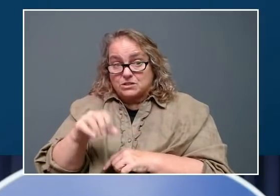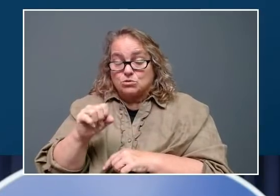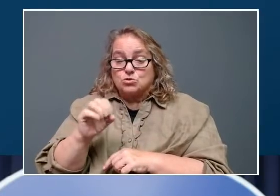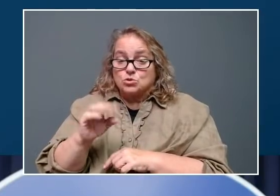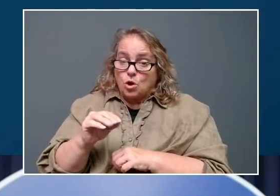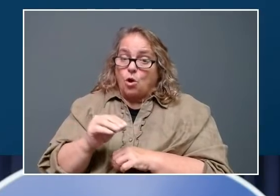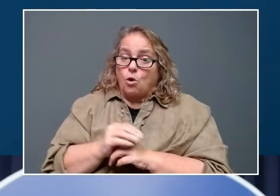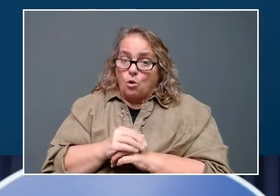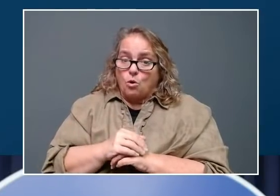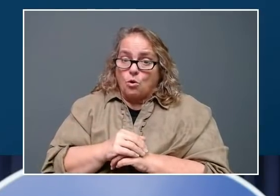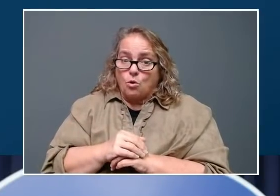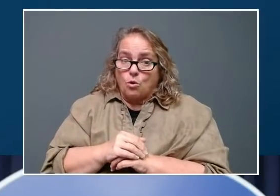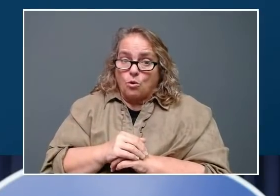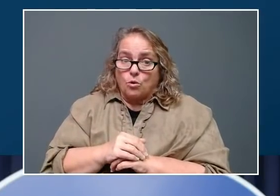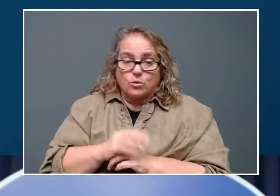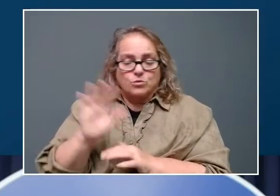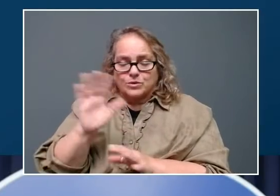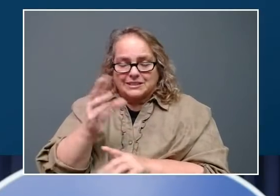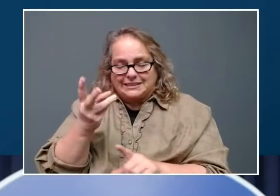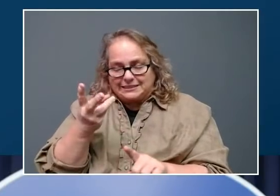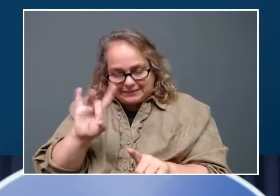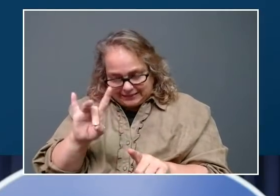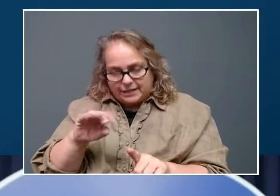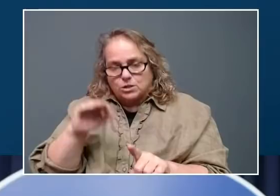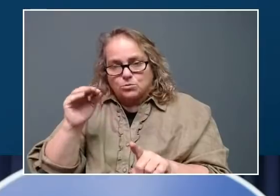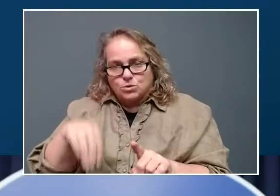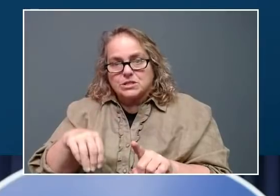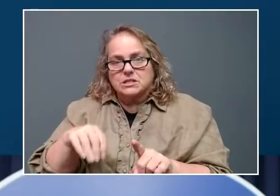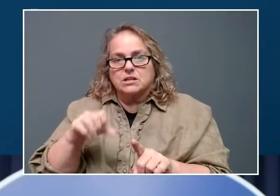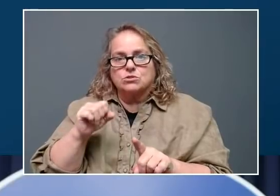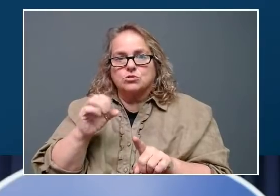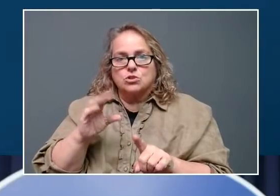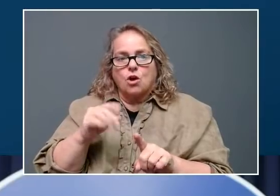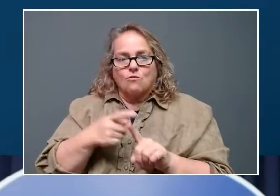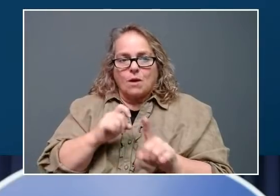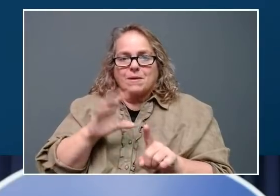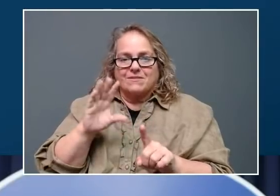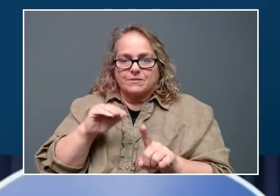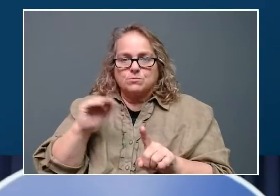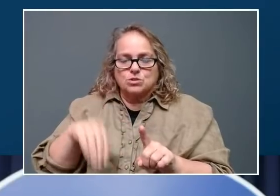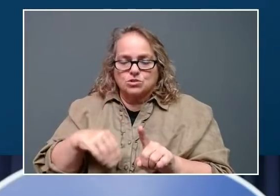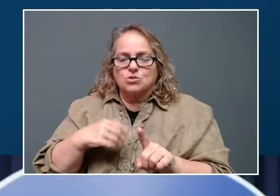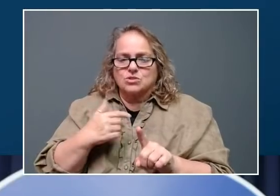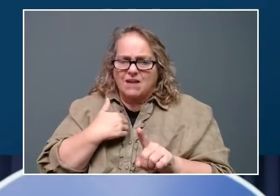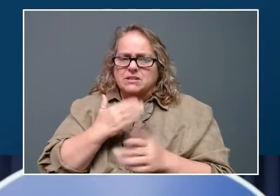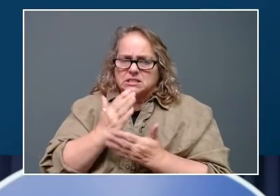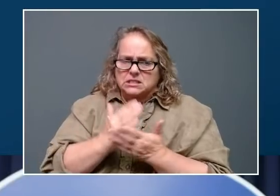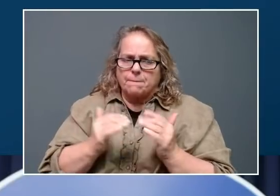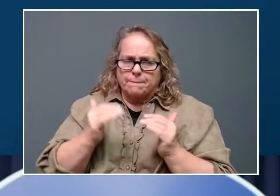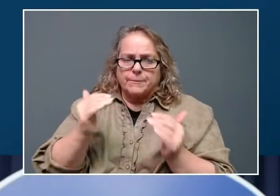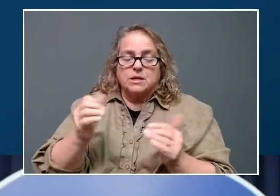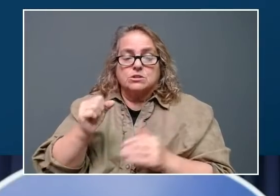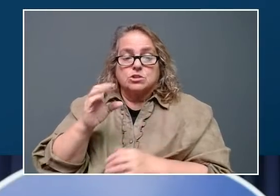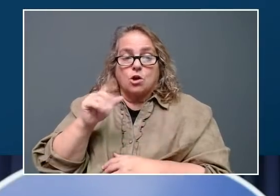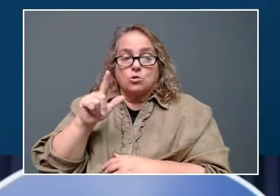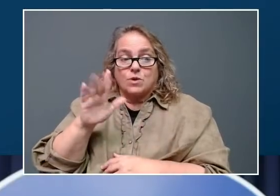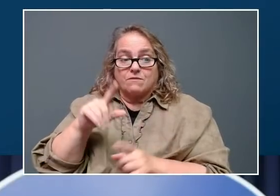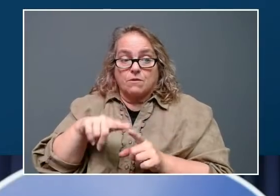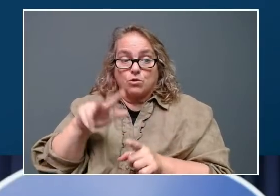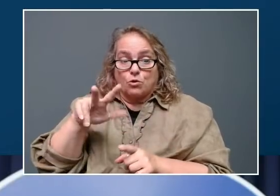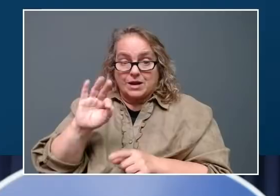to 68% from about 50%. So there has been some movement. 25 to 39 went up a point